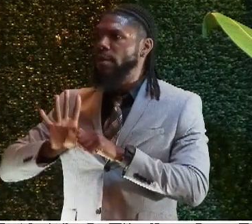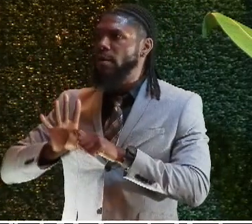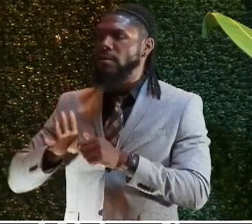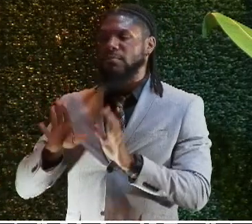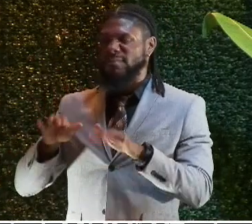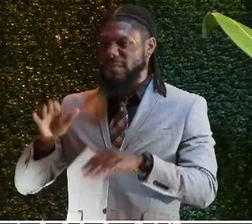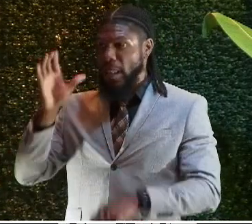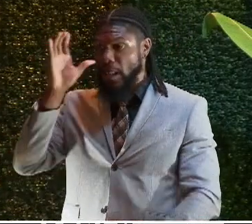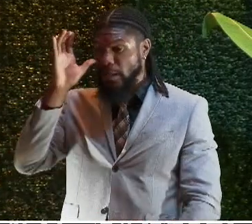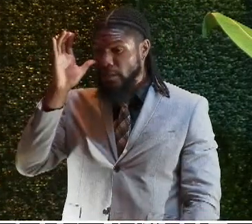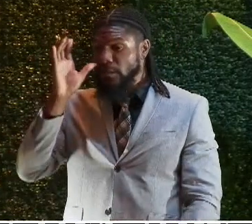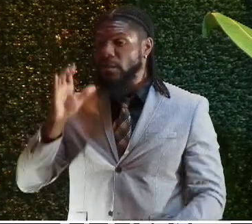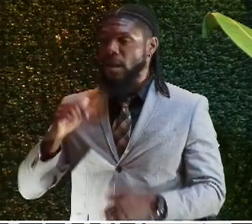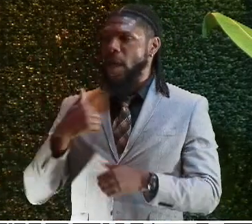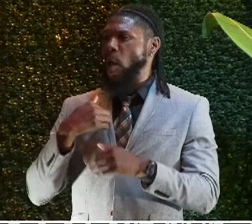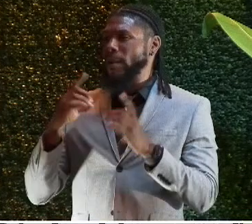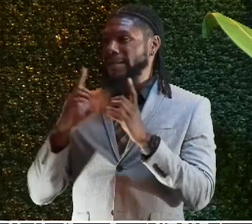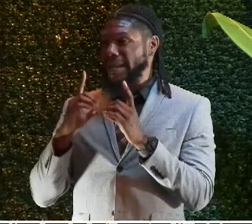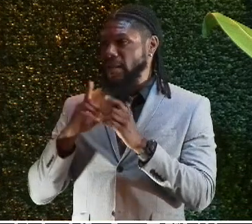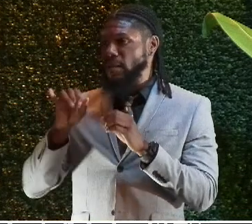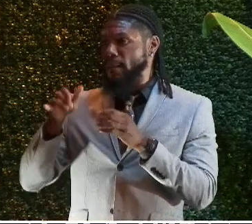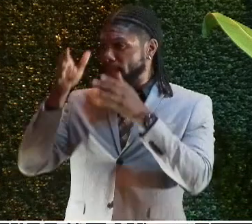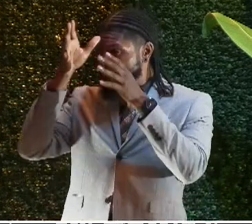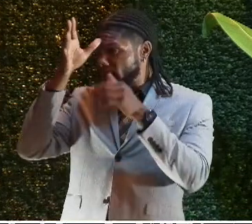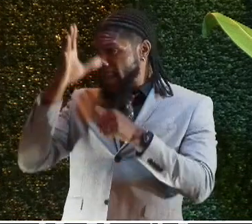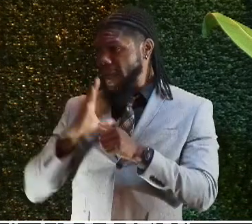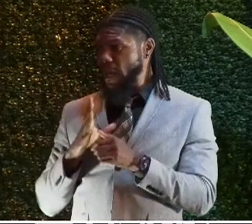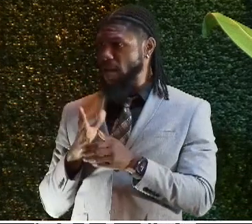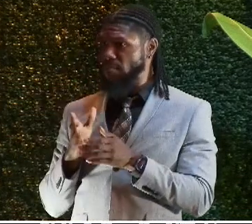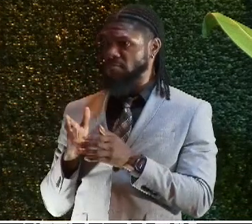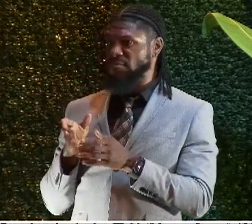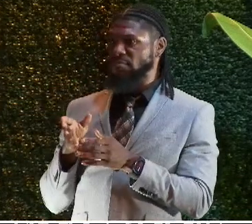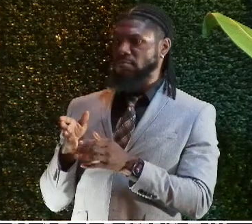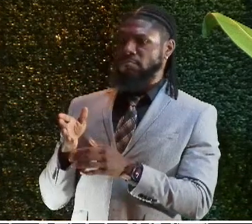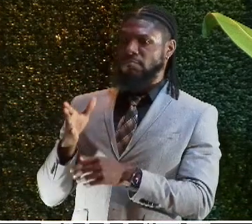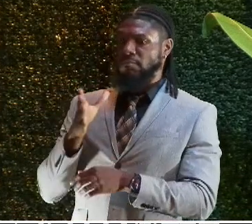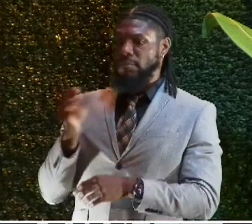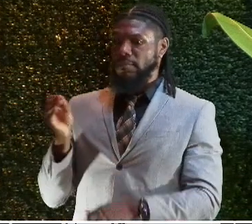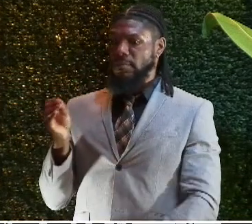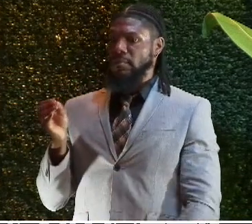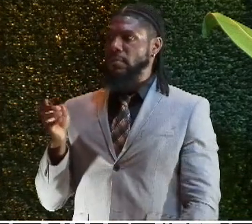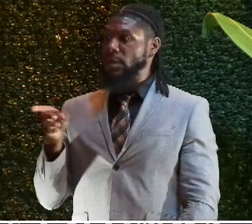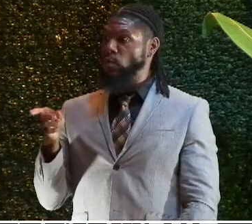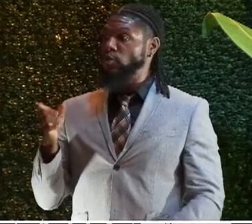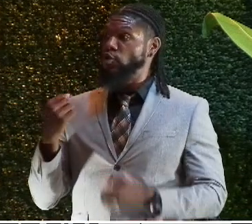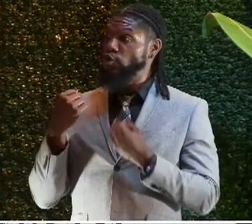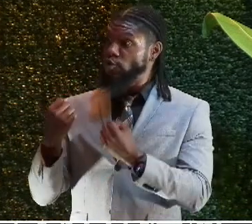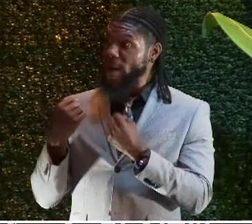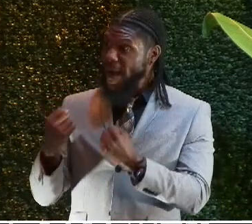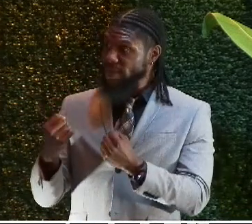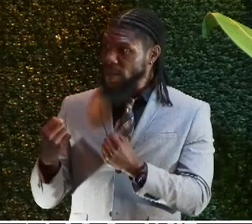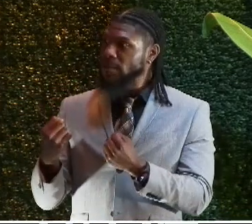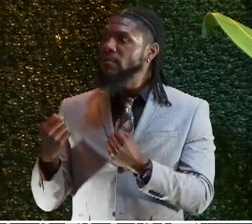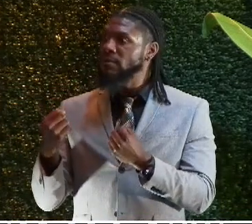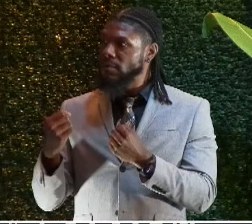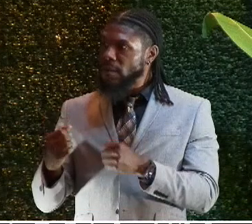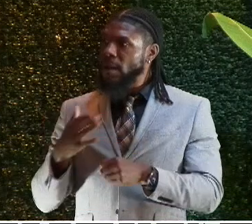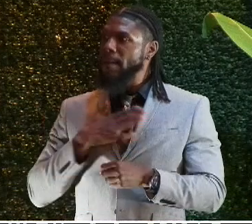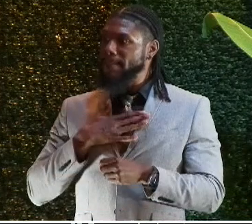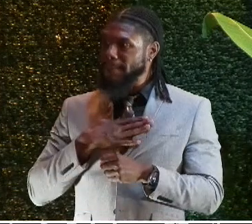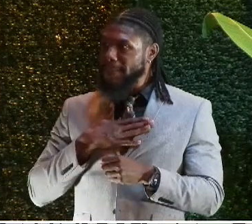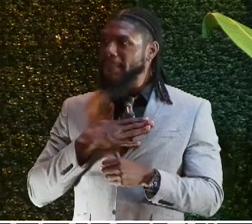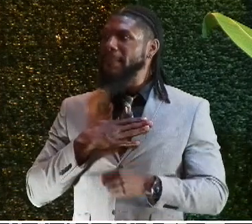Listen, I was dating this man, and he was driving my Audi. I had him driving my